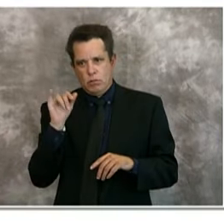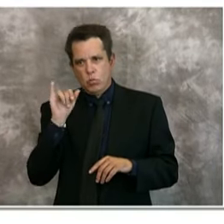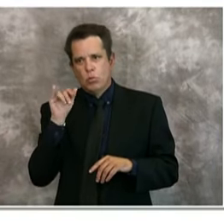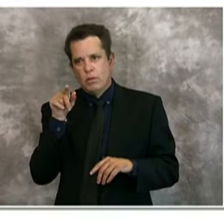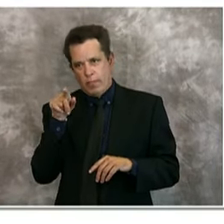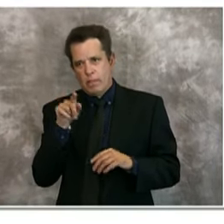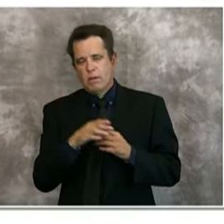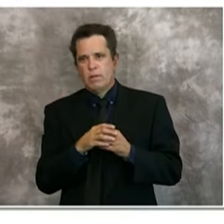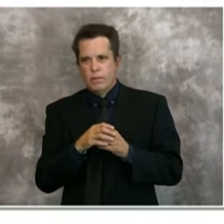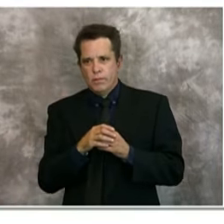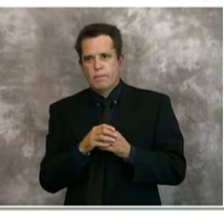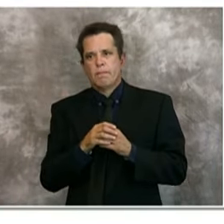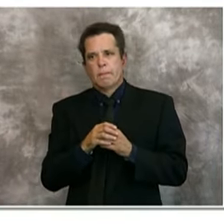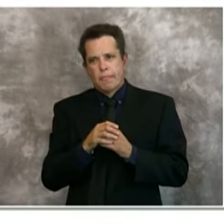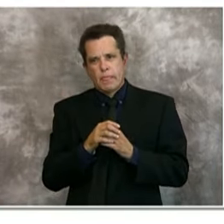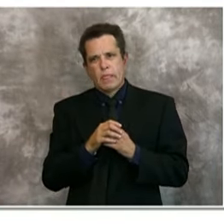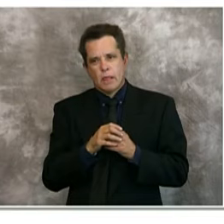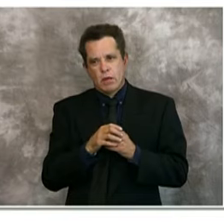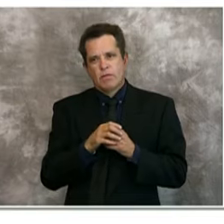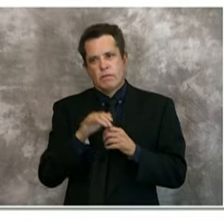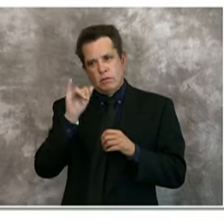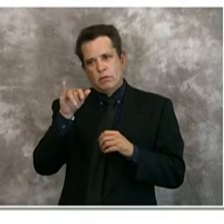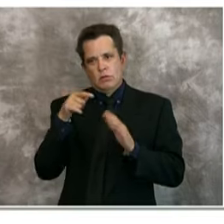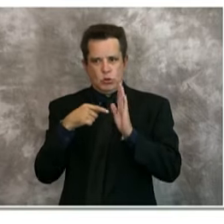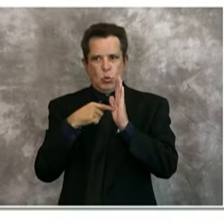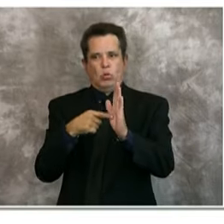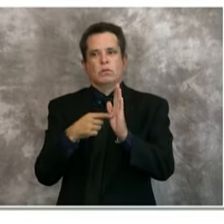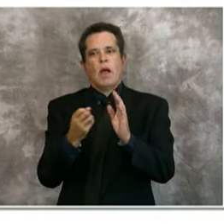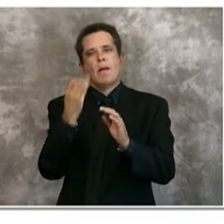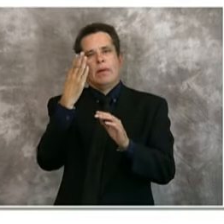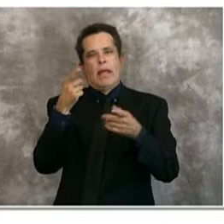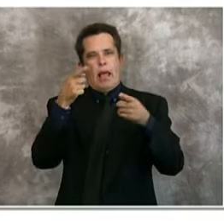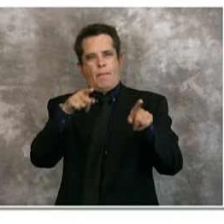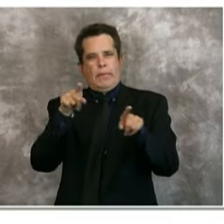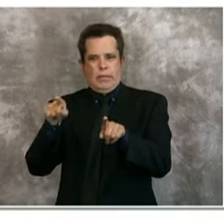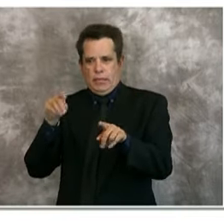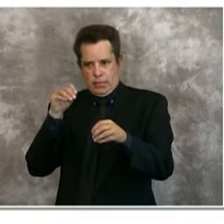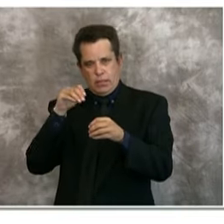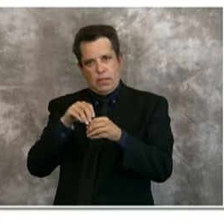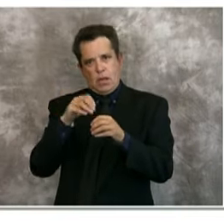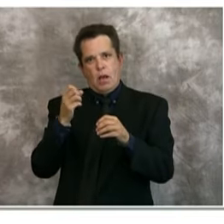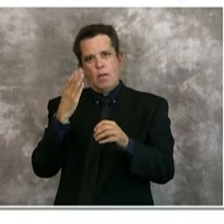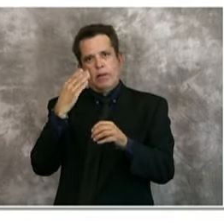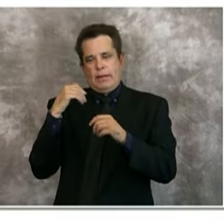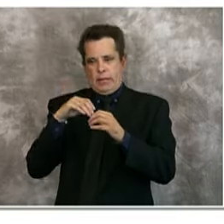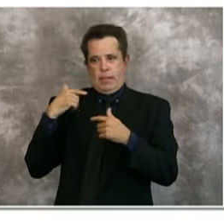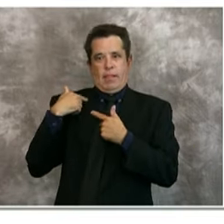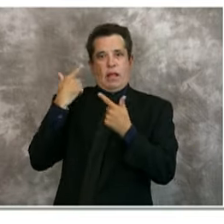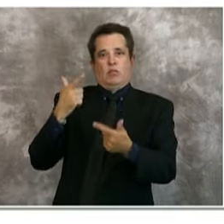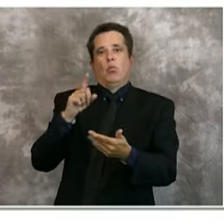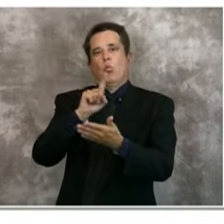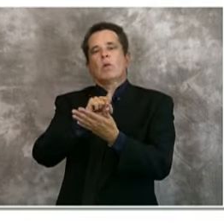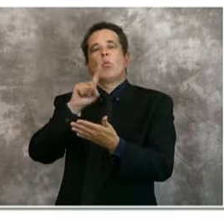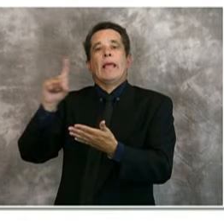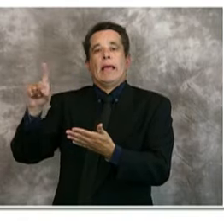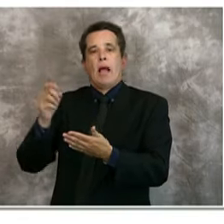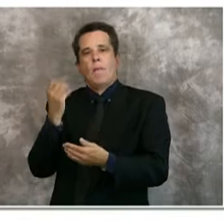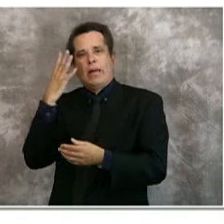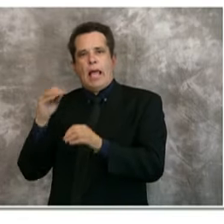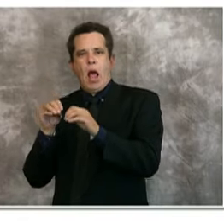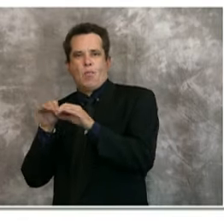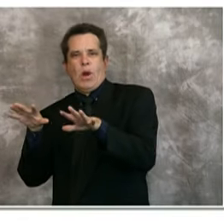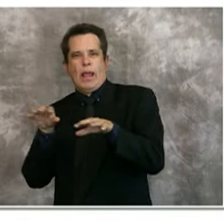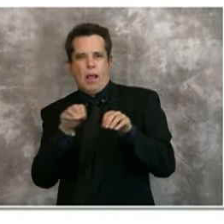This is a slide that shows the individual outbreaks that have occurred over the past week or so. As I